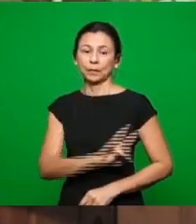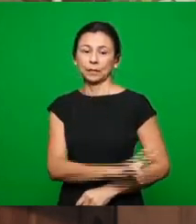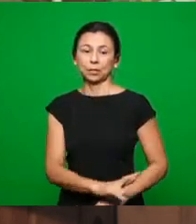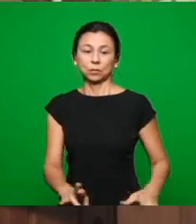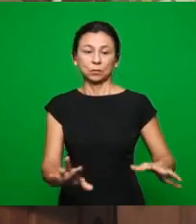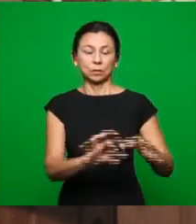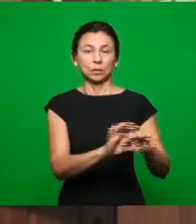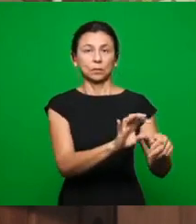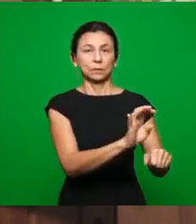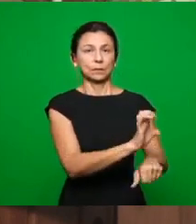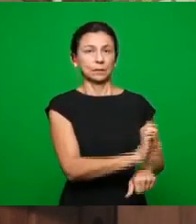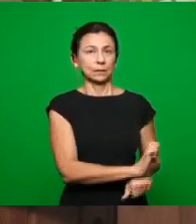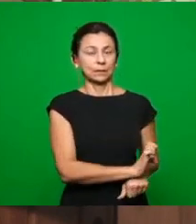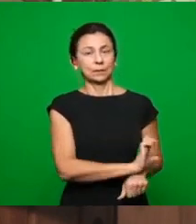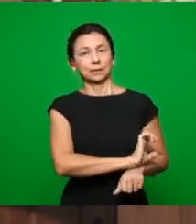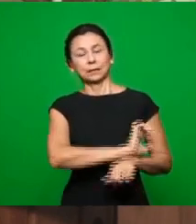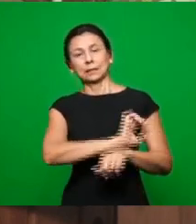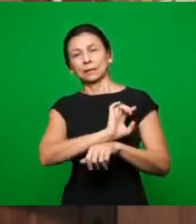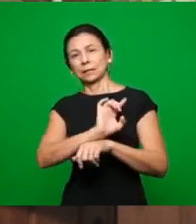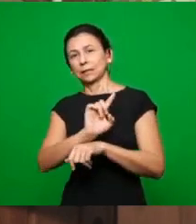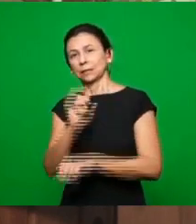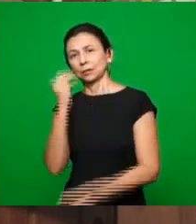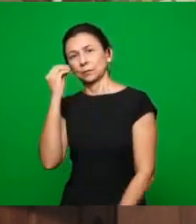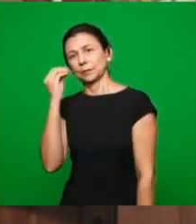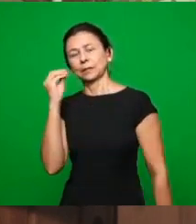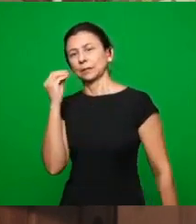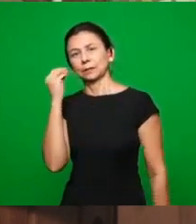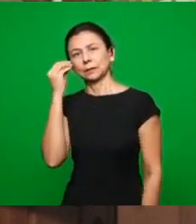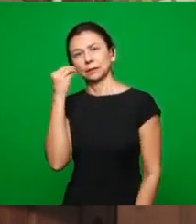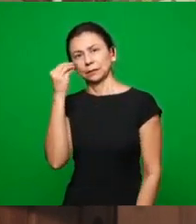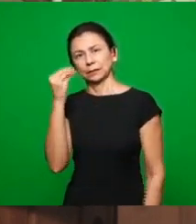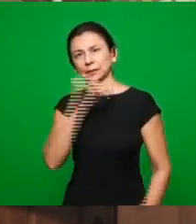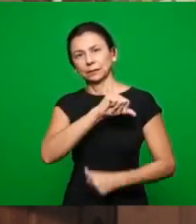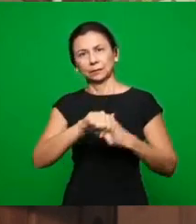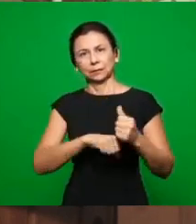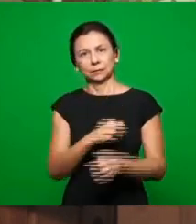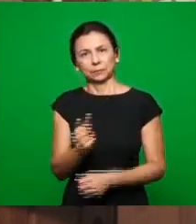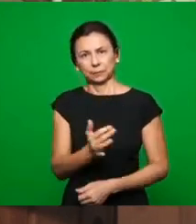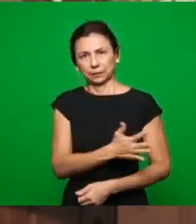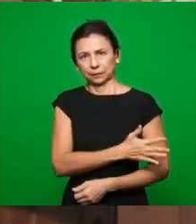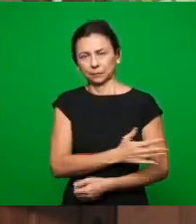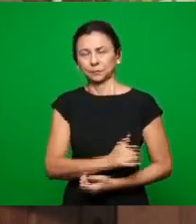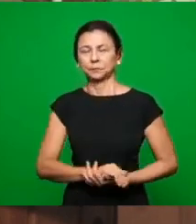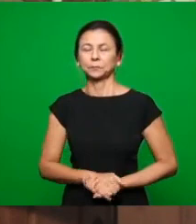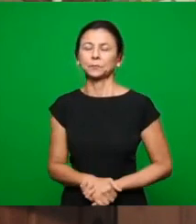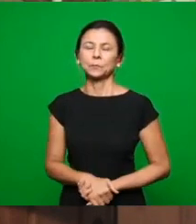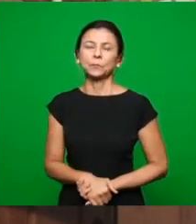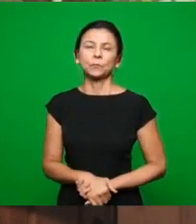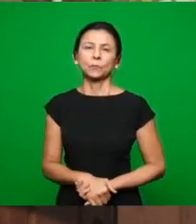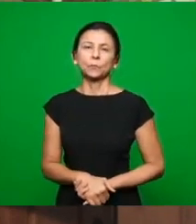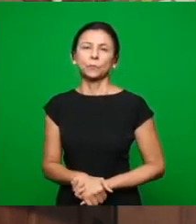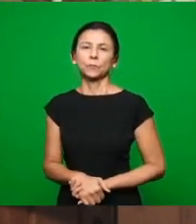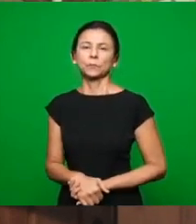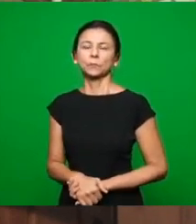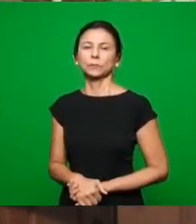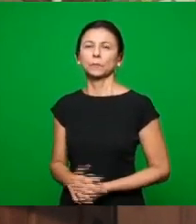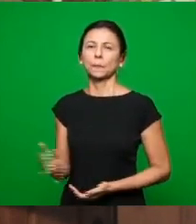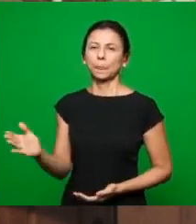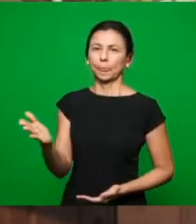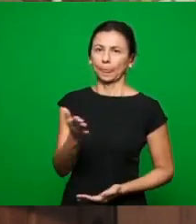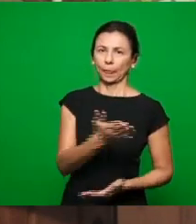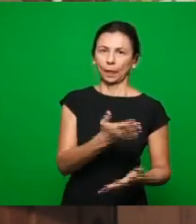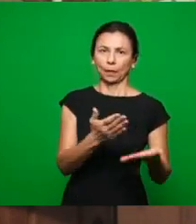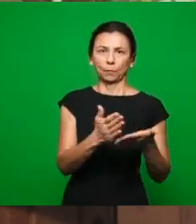and when the pagan principles entered into the church with the experience of conversion. So what the pastor is going to say